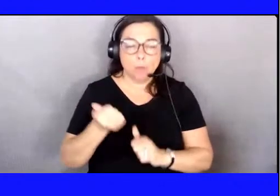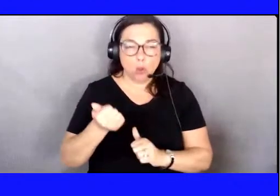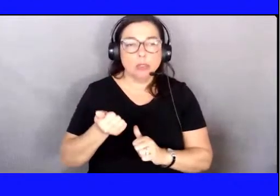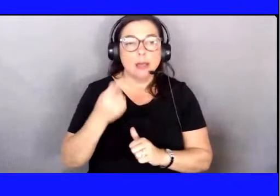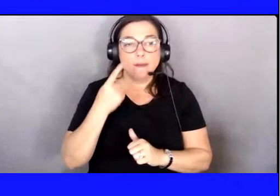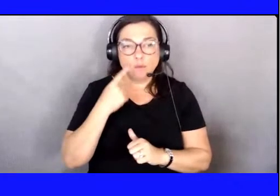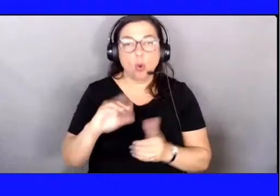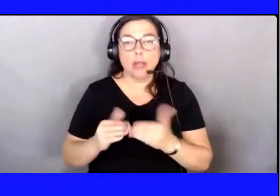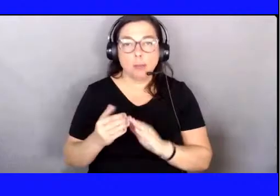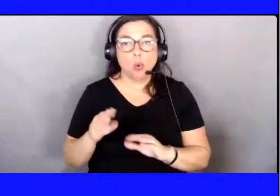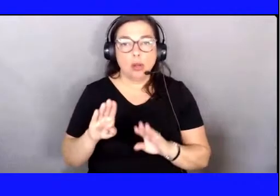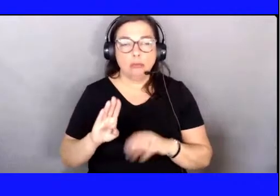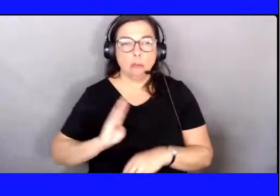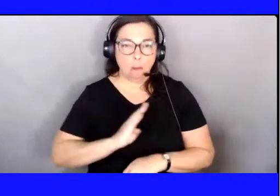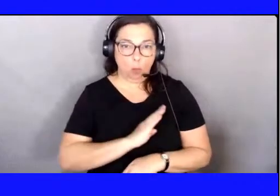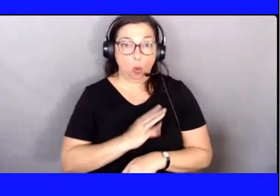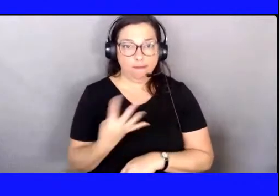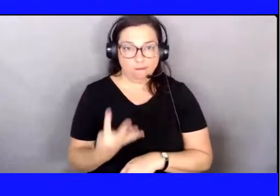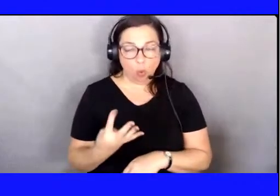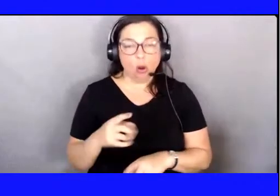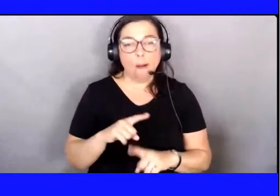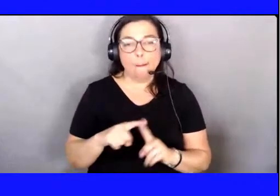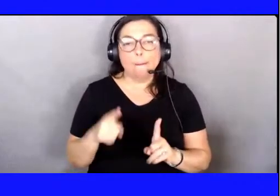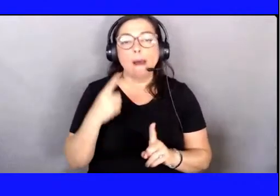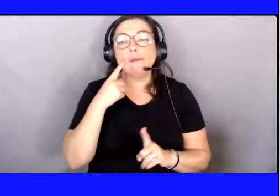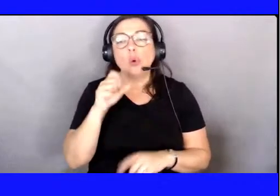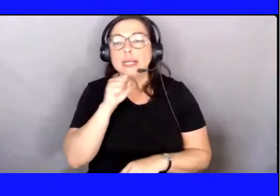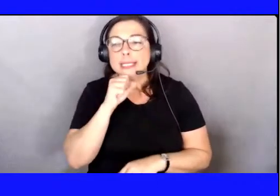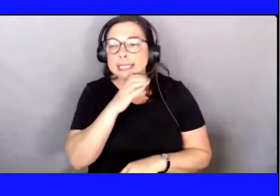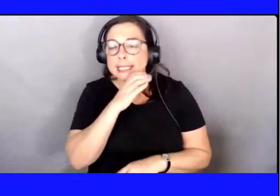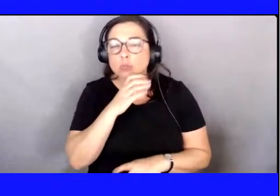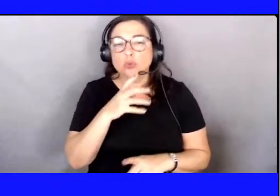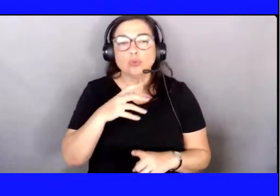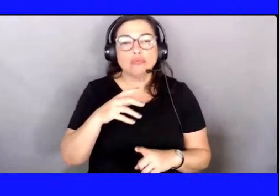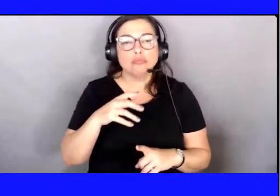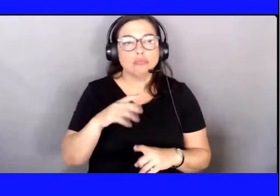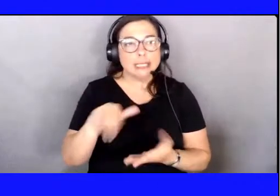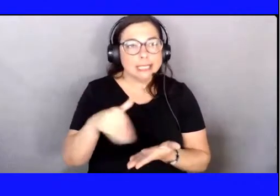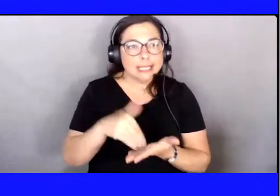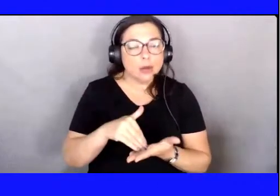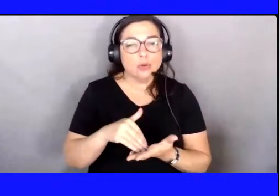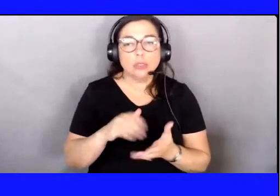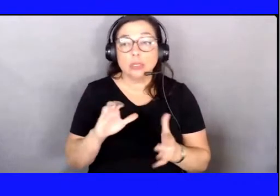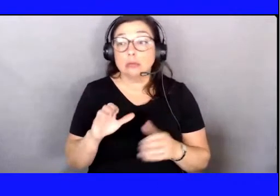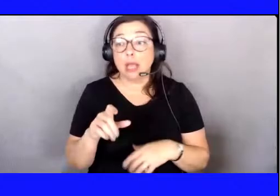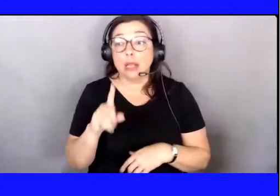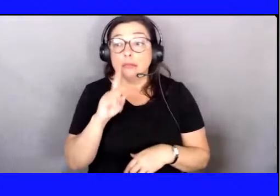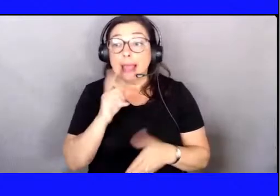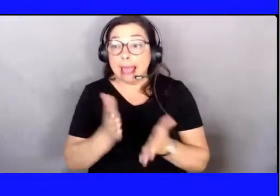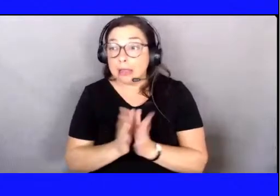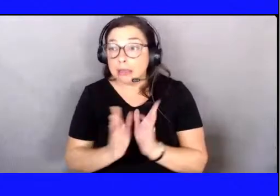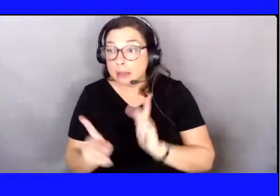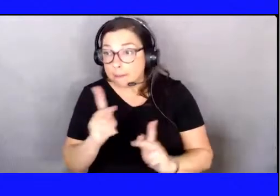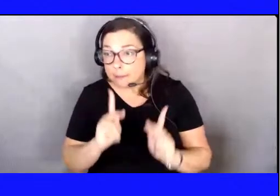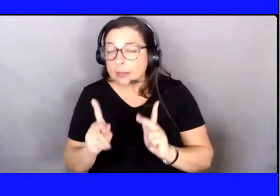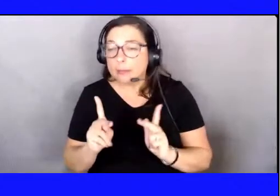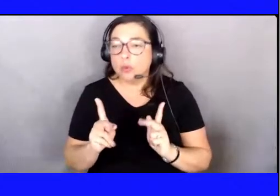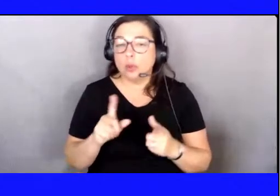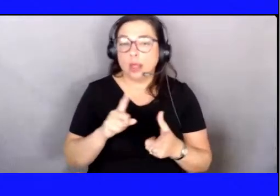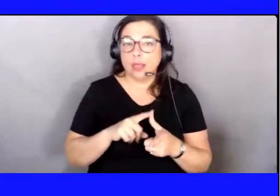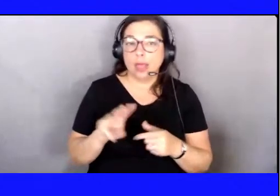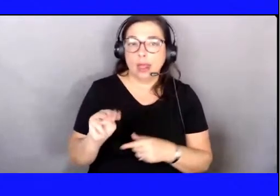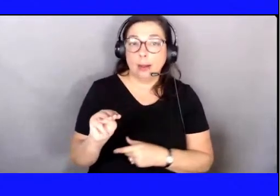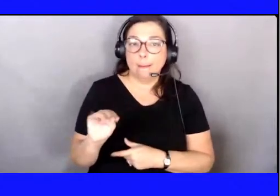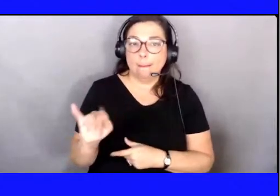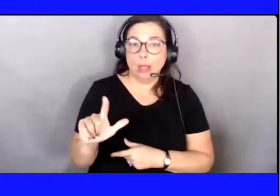Board 4, but in going into senior centers, canvassing folks on the street, and in Mill Pond Park, which